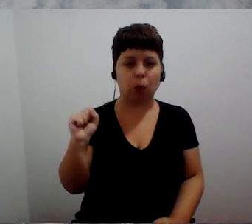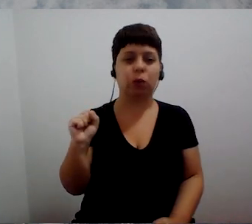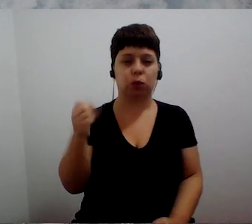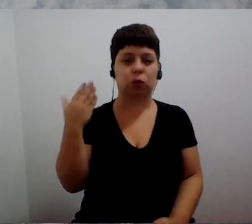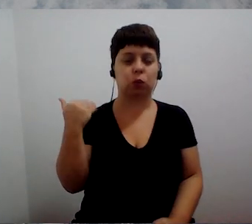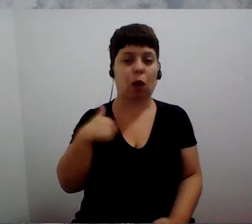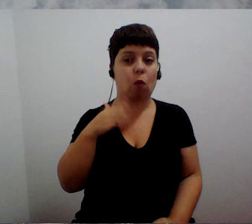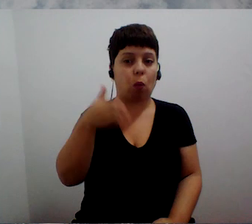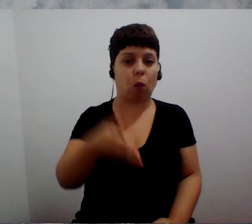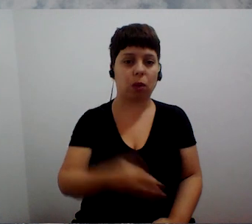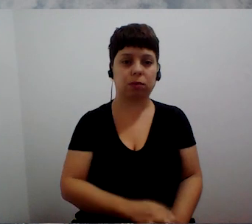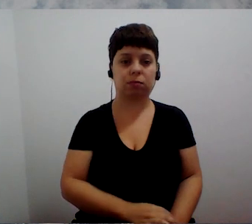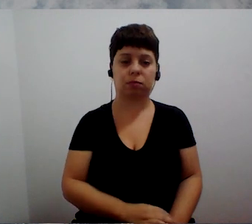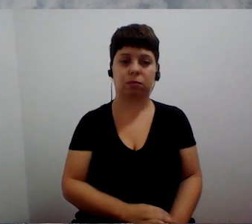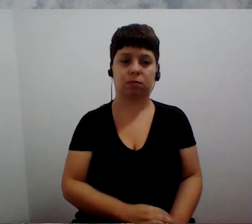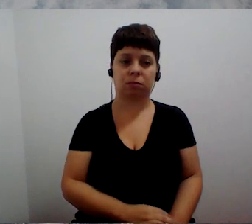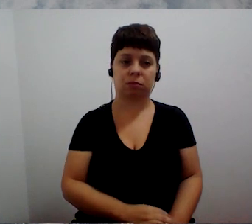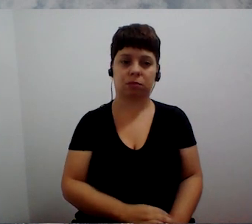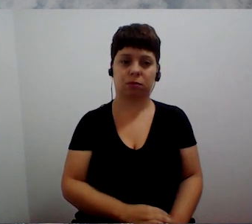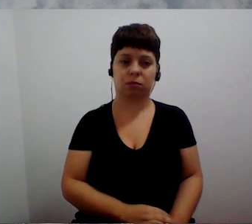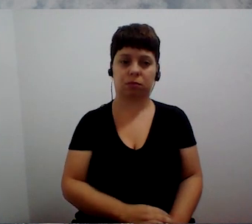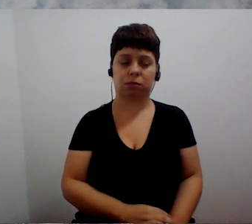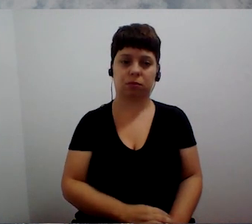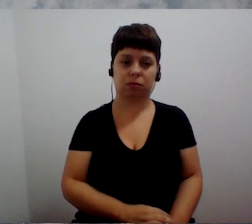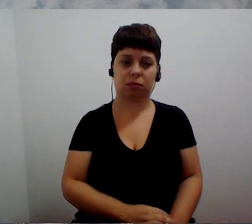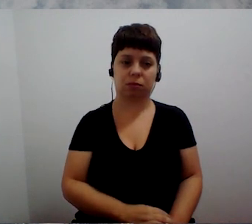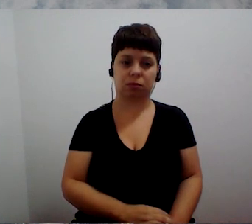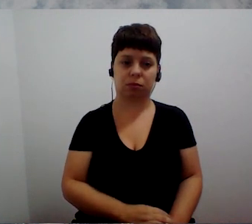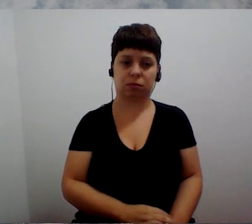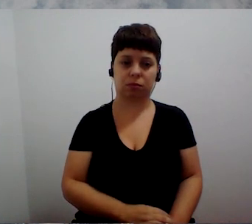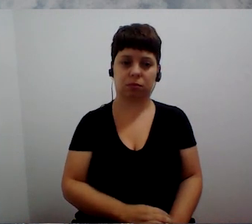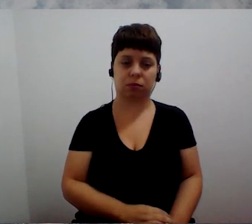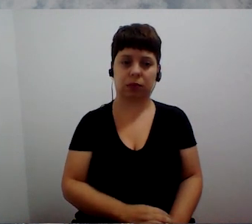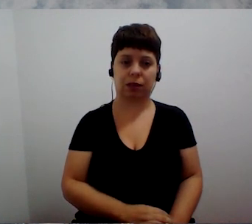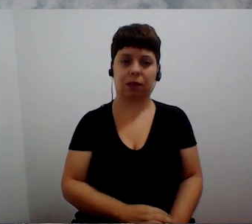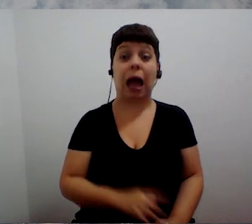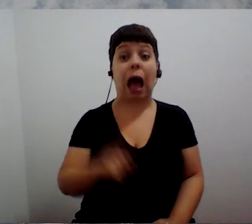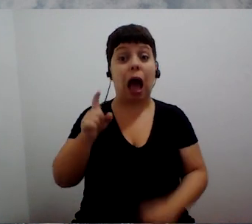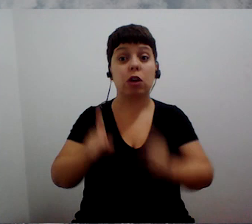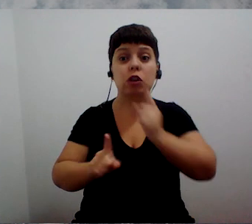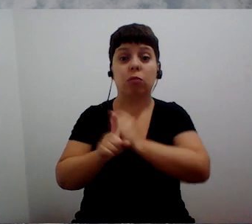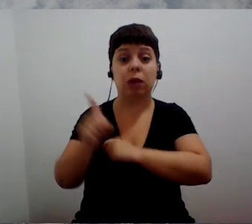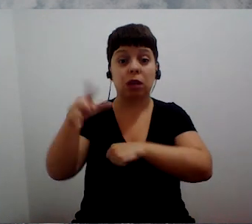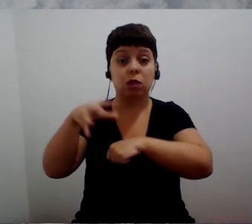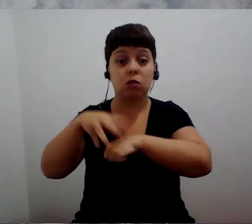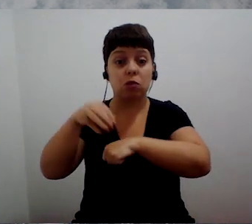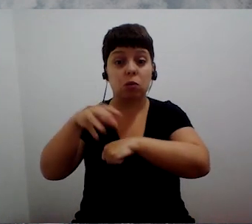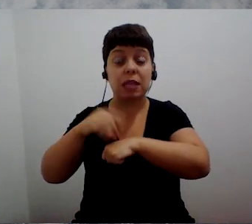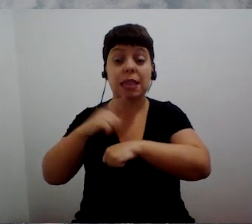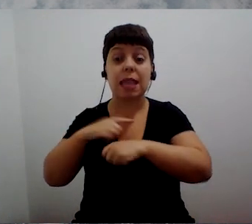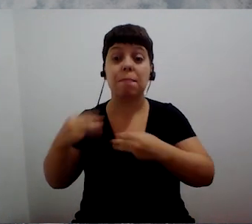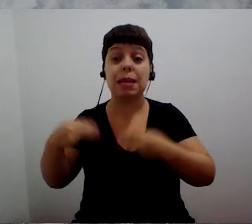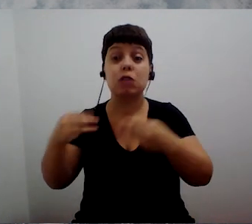And there I knew that there is a Minister of Water in Sweden, as far